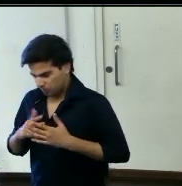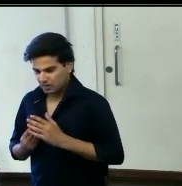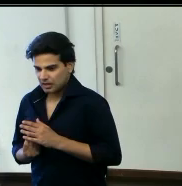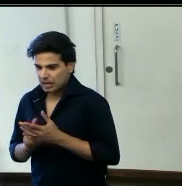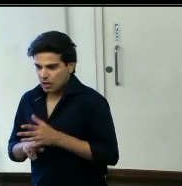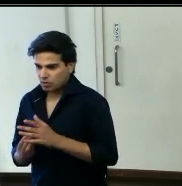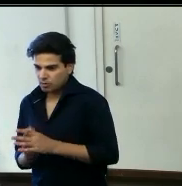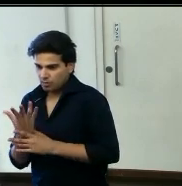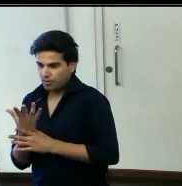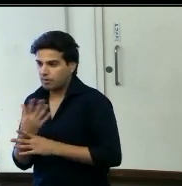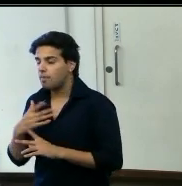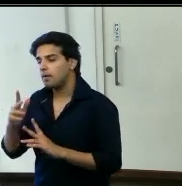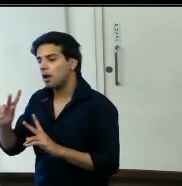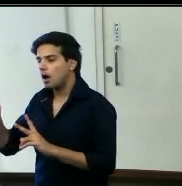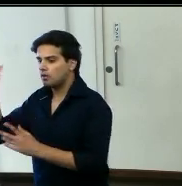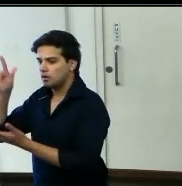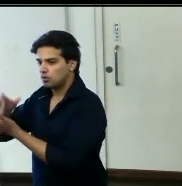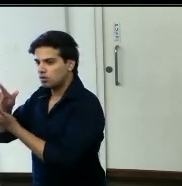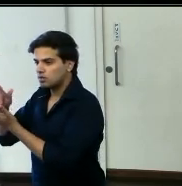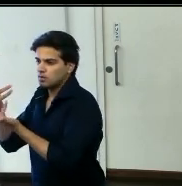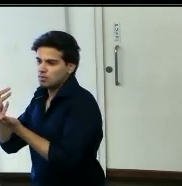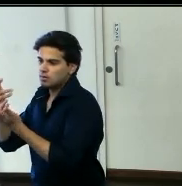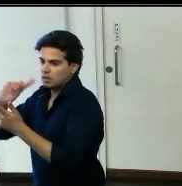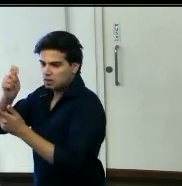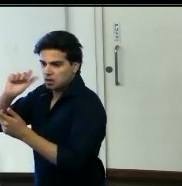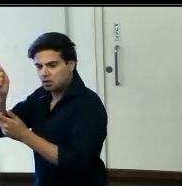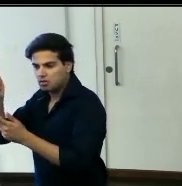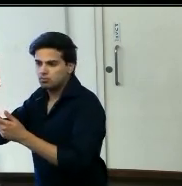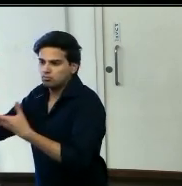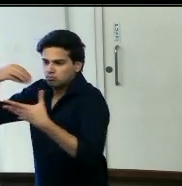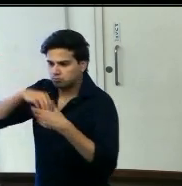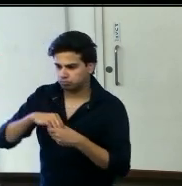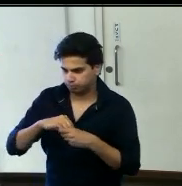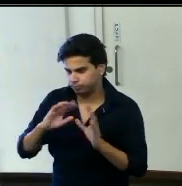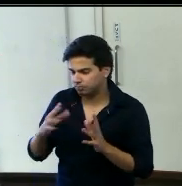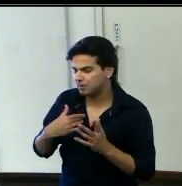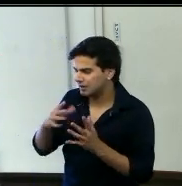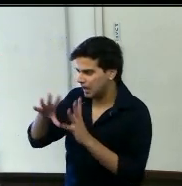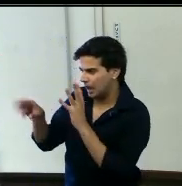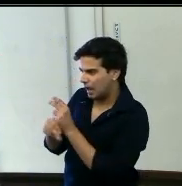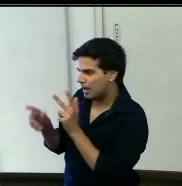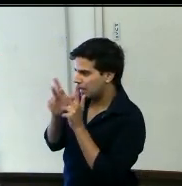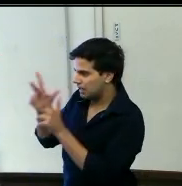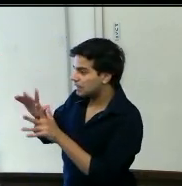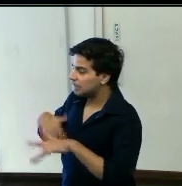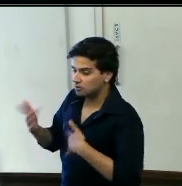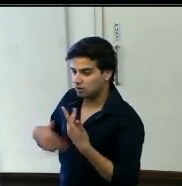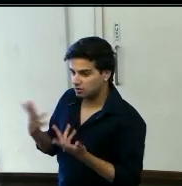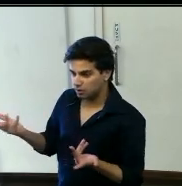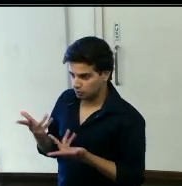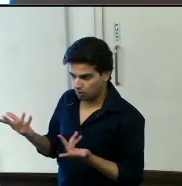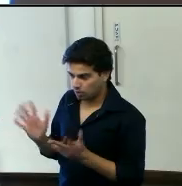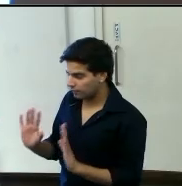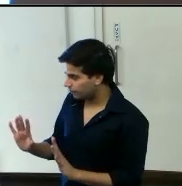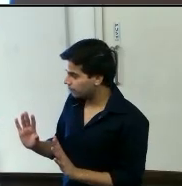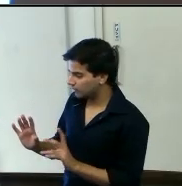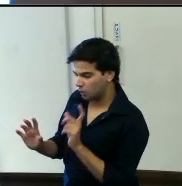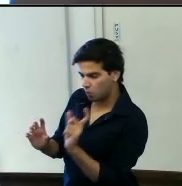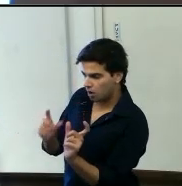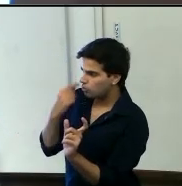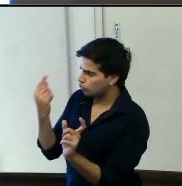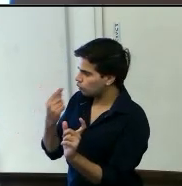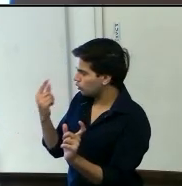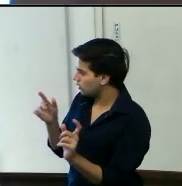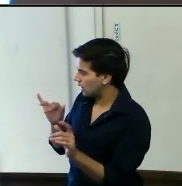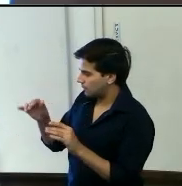if I was born in another language, maybe it would have come like that. I just want to add there. What is interesting is, even though we use words like